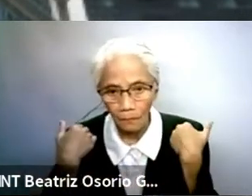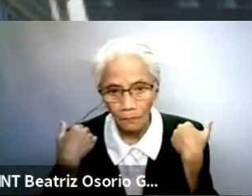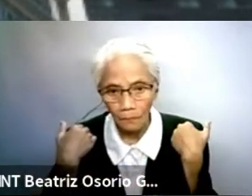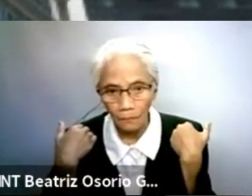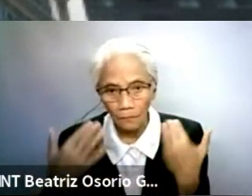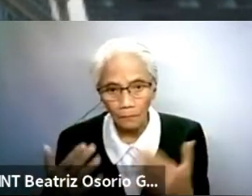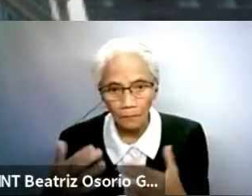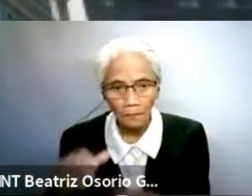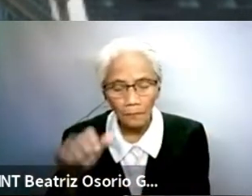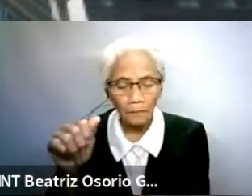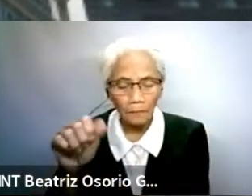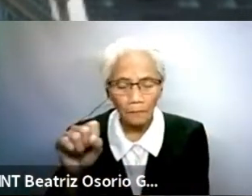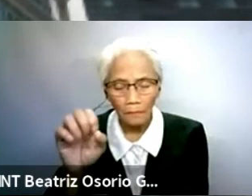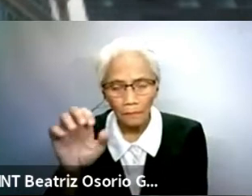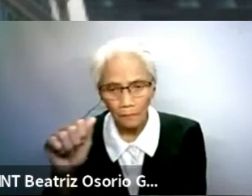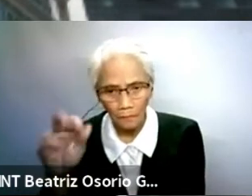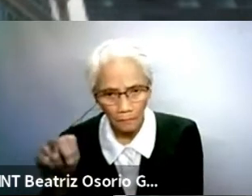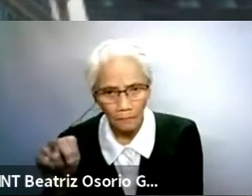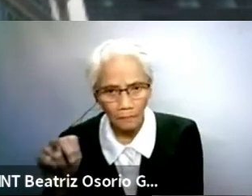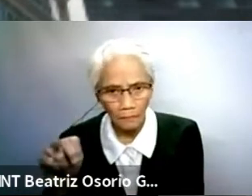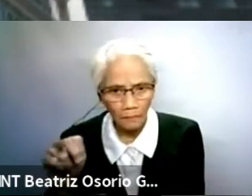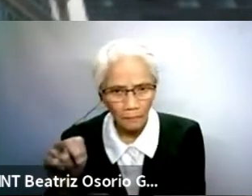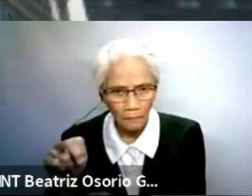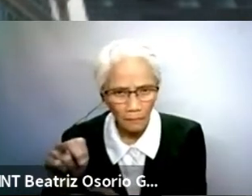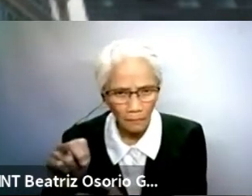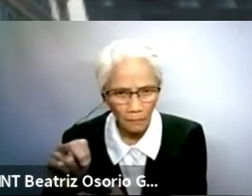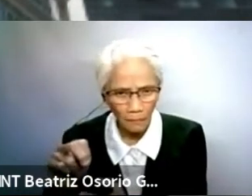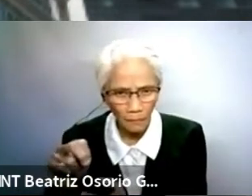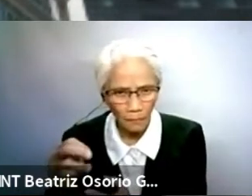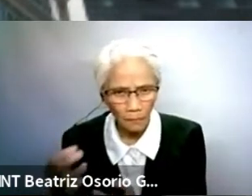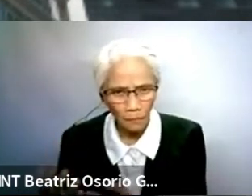also, you know, and also the platforms organized by